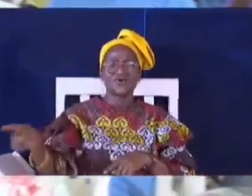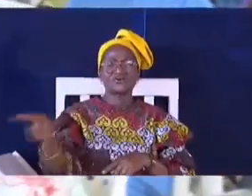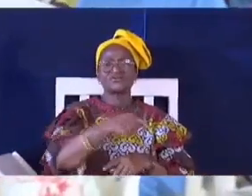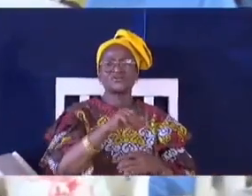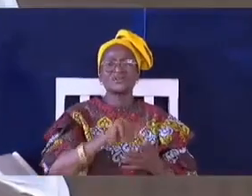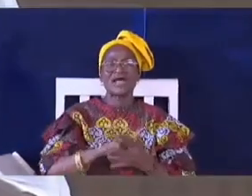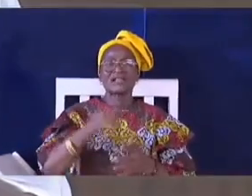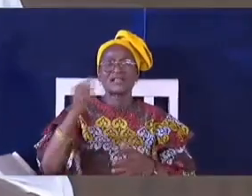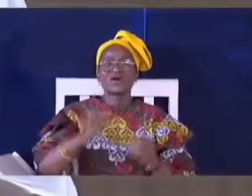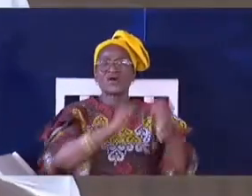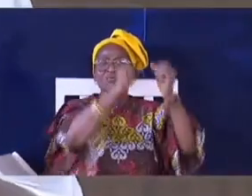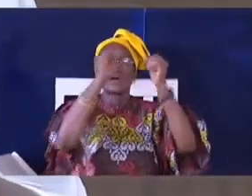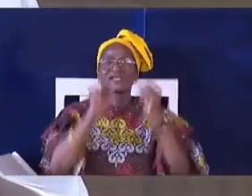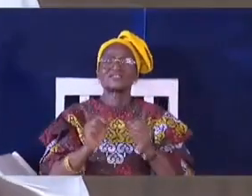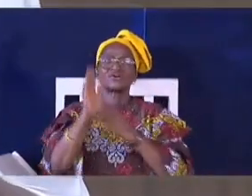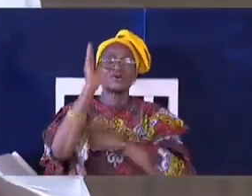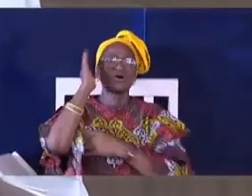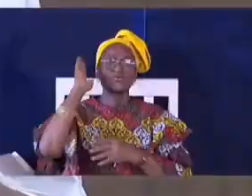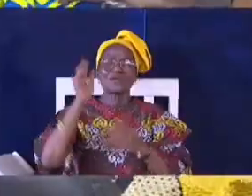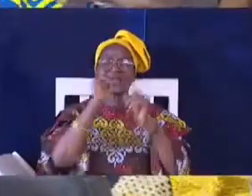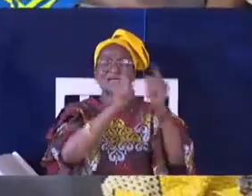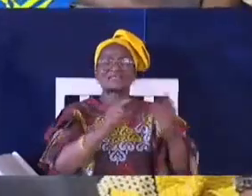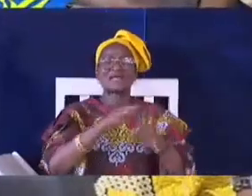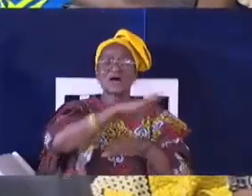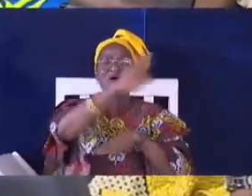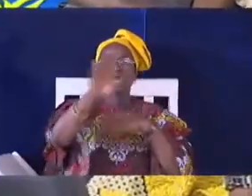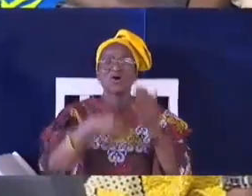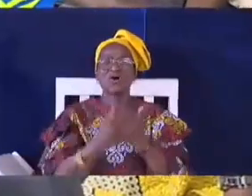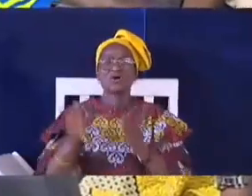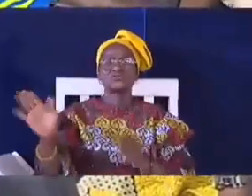That the Almighty God will answer all your prayers.